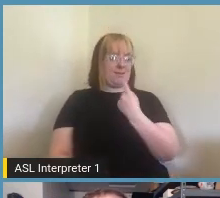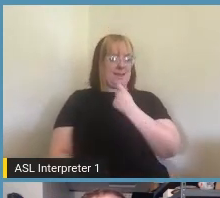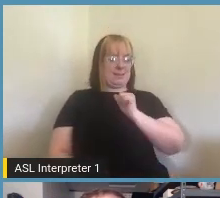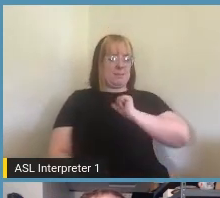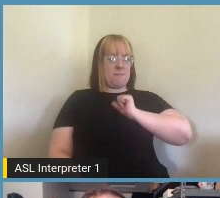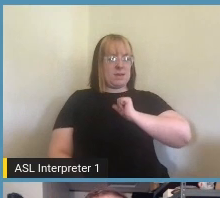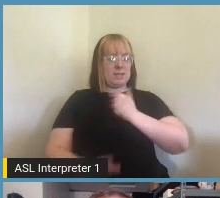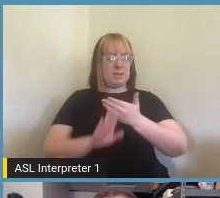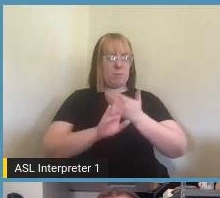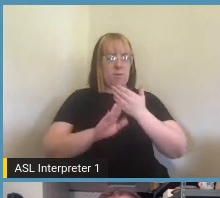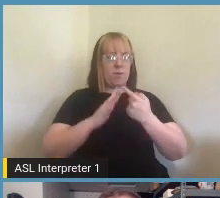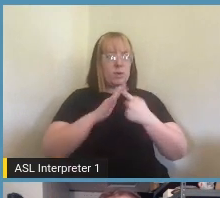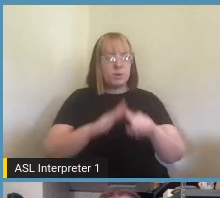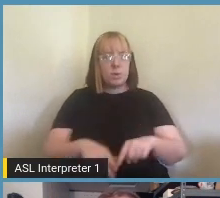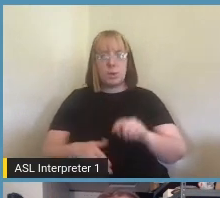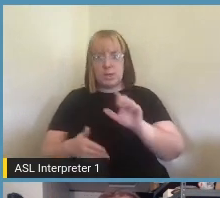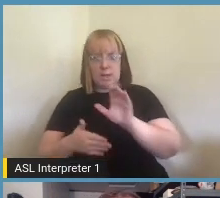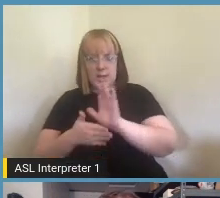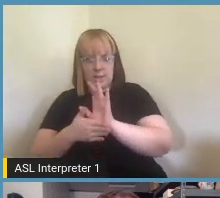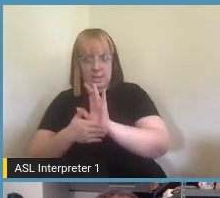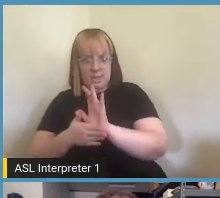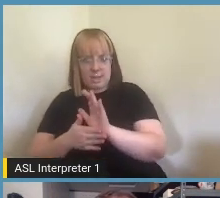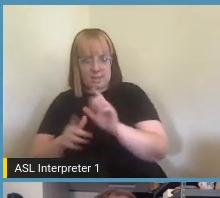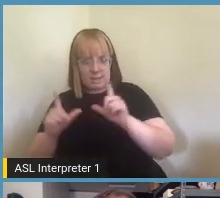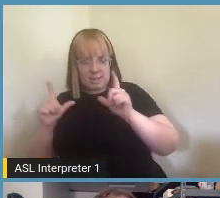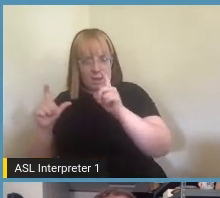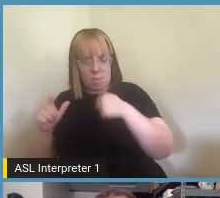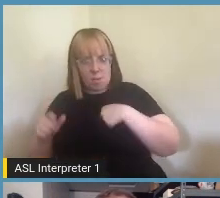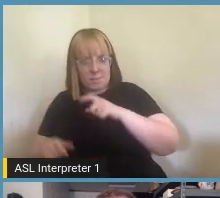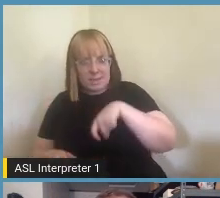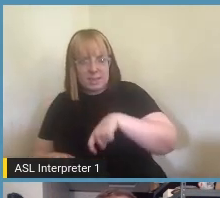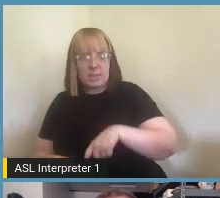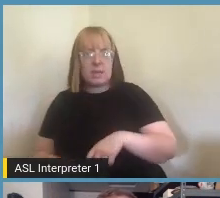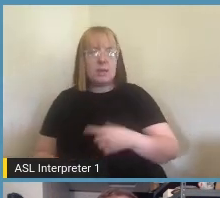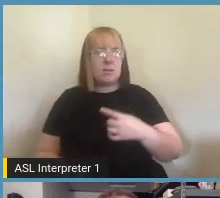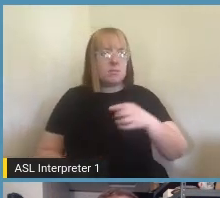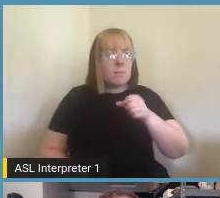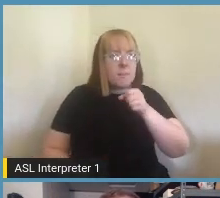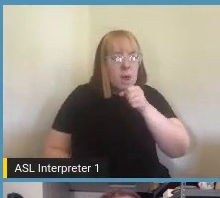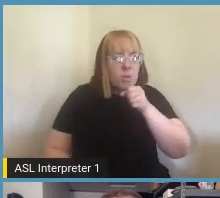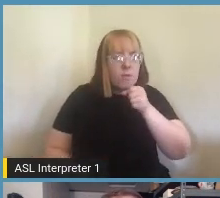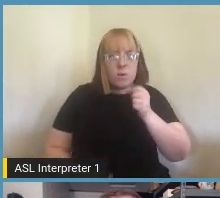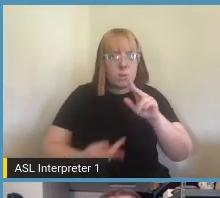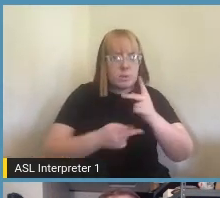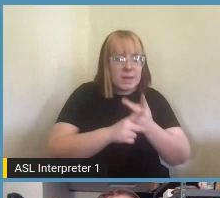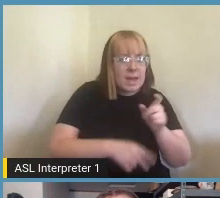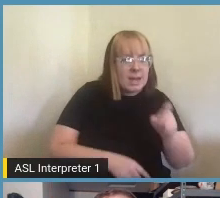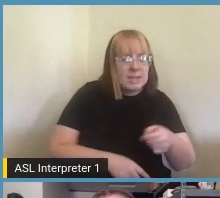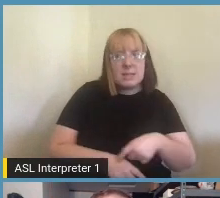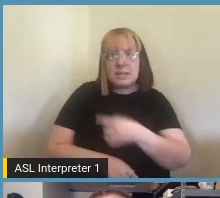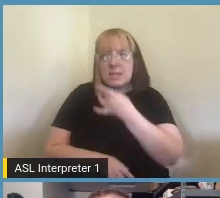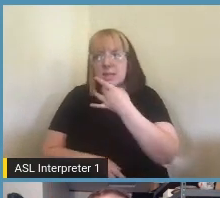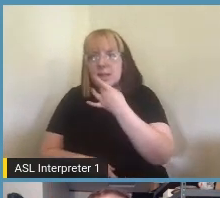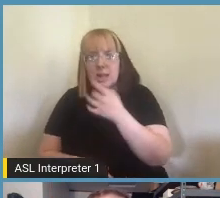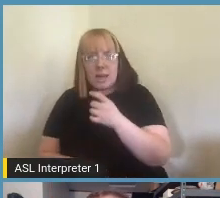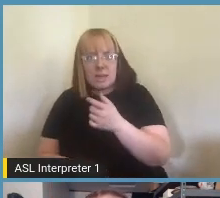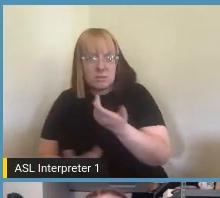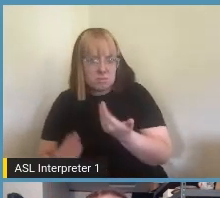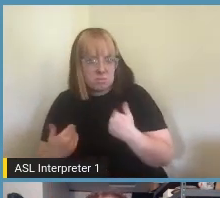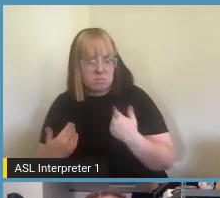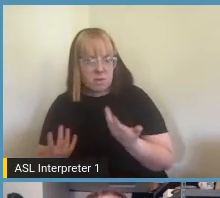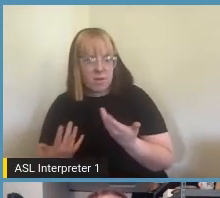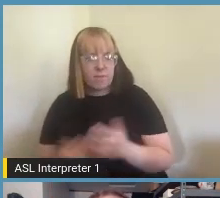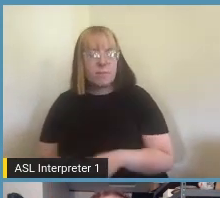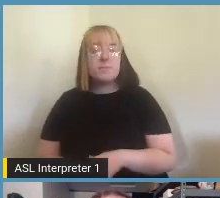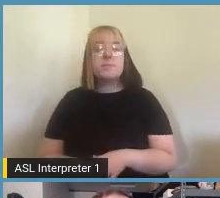camera do I need? What kind of microphones? Well, what kind of lights are best? And what I found was, if I didn't have